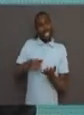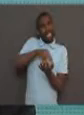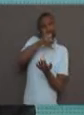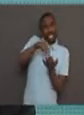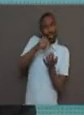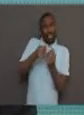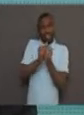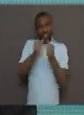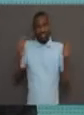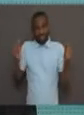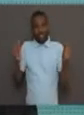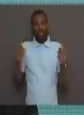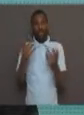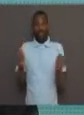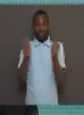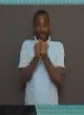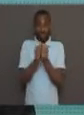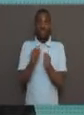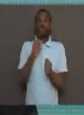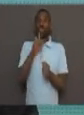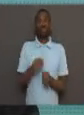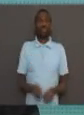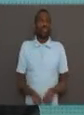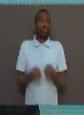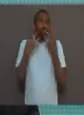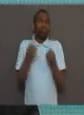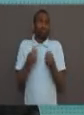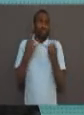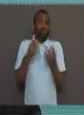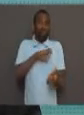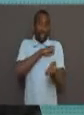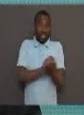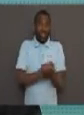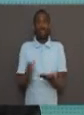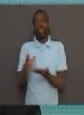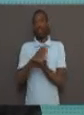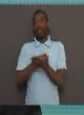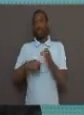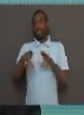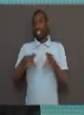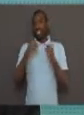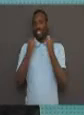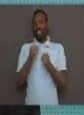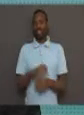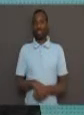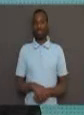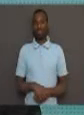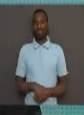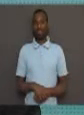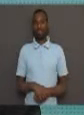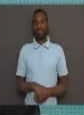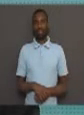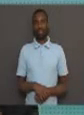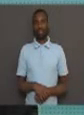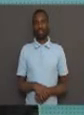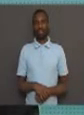If nuclear fusion is capable of producing so much more energy than nuclear